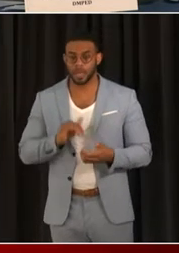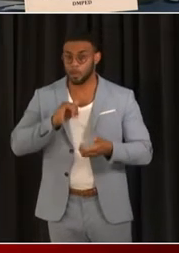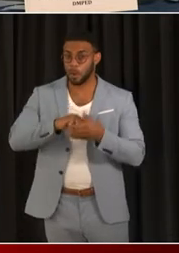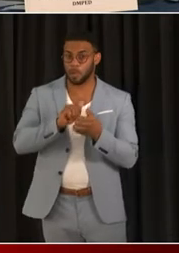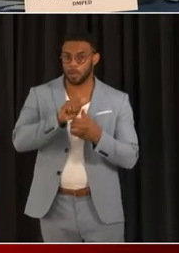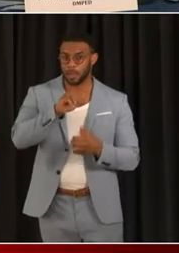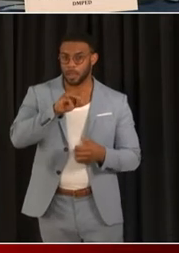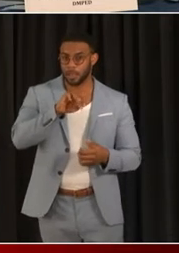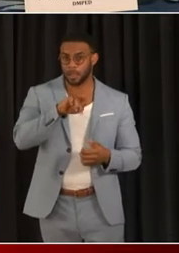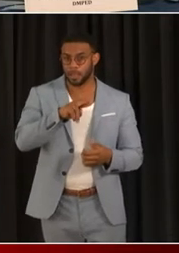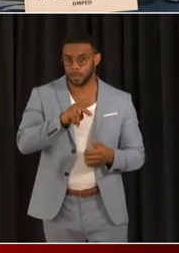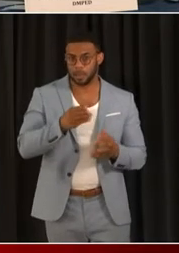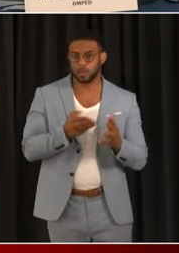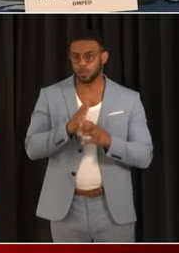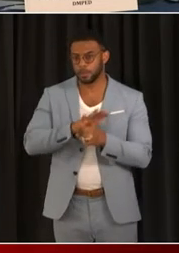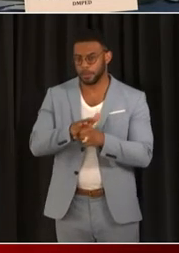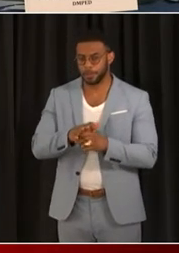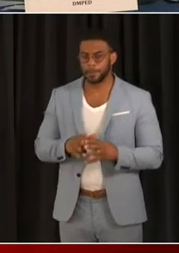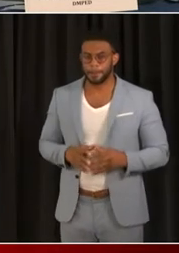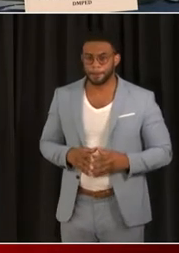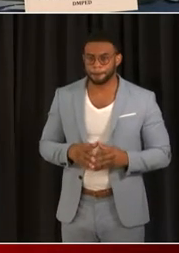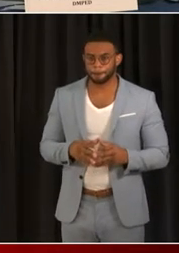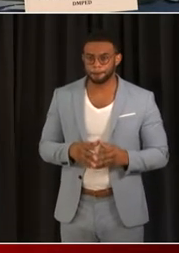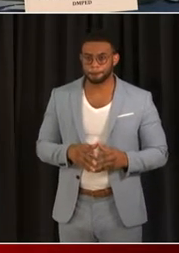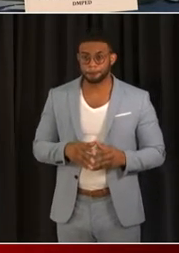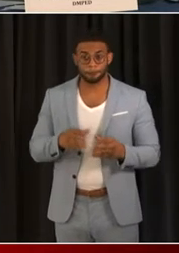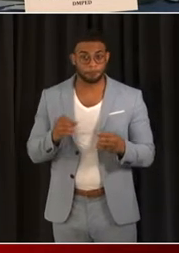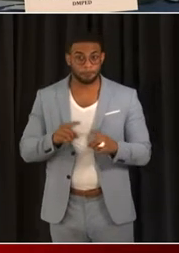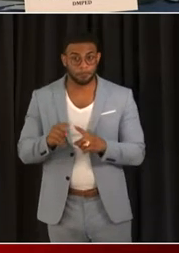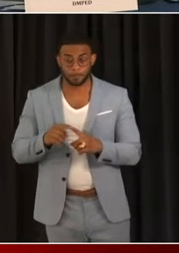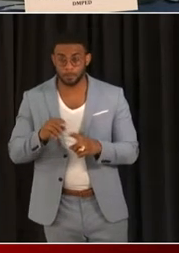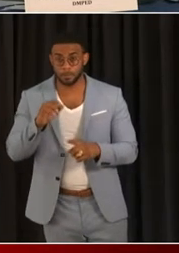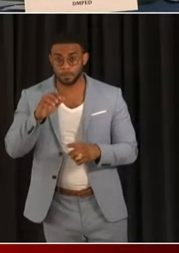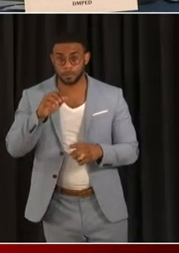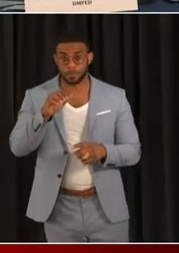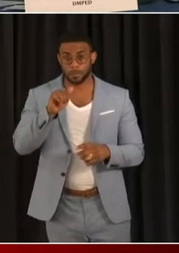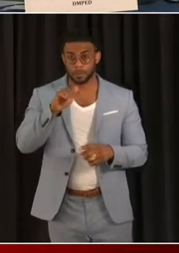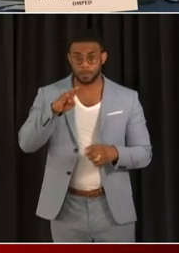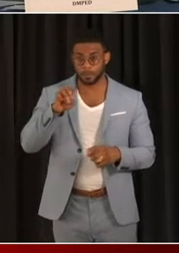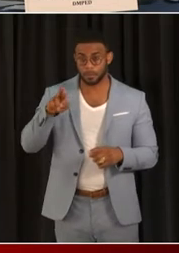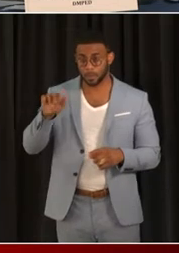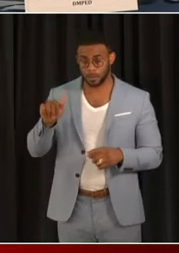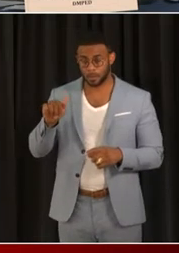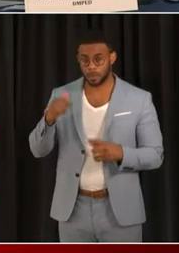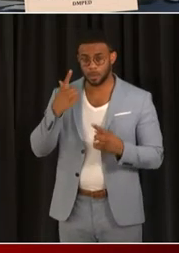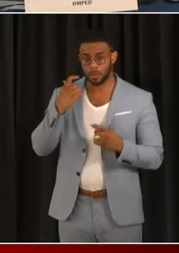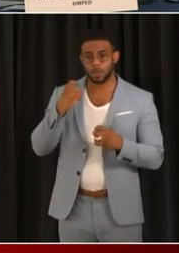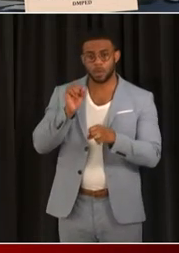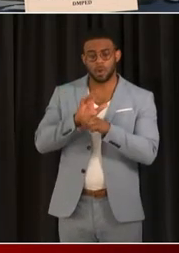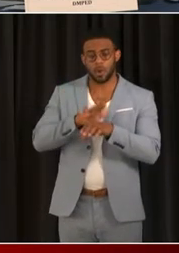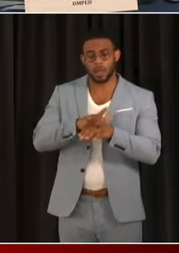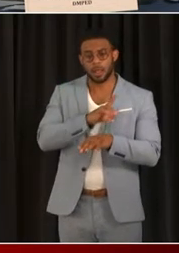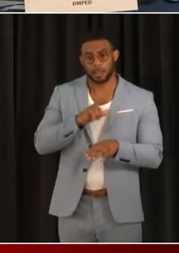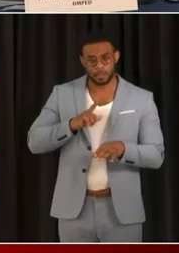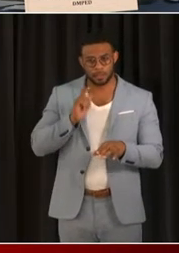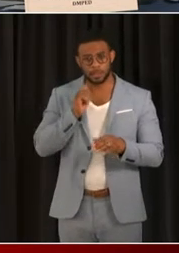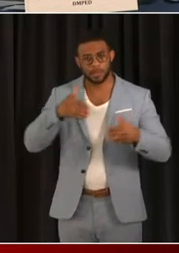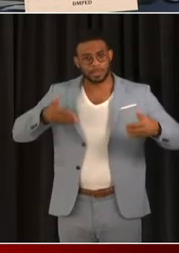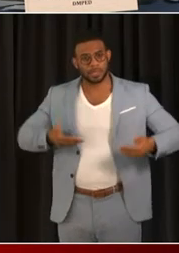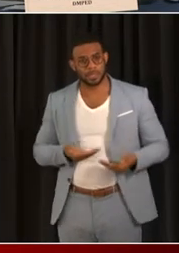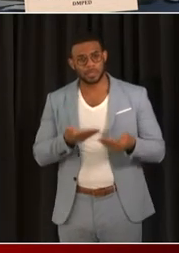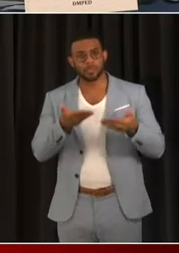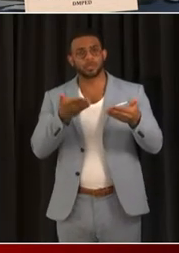in partnership with Amazon through the pandemic. Also, ABRA recently announced that, or recently worked on legislation that